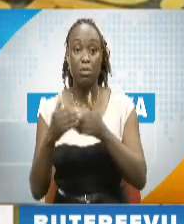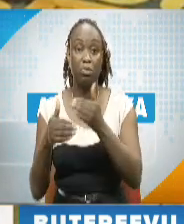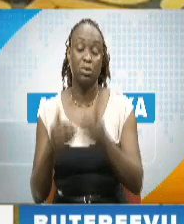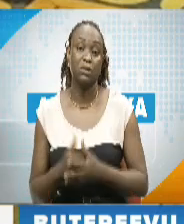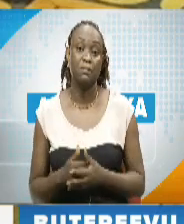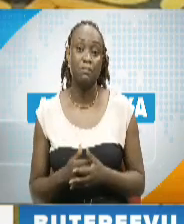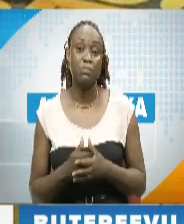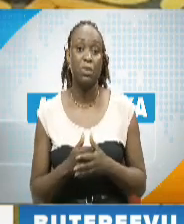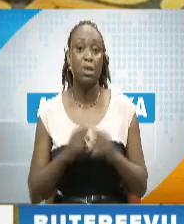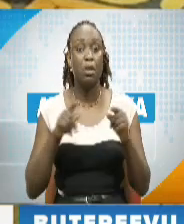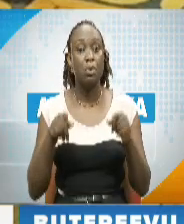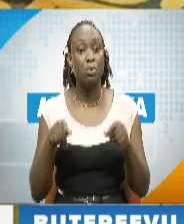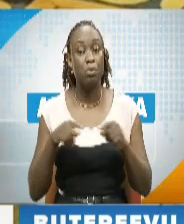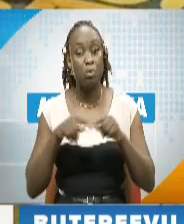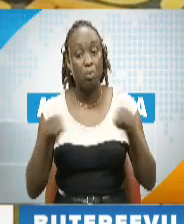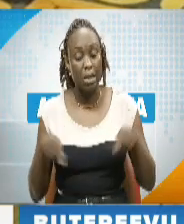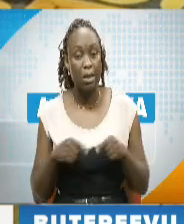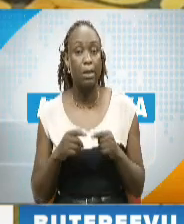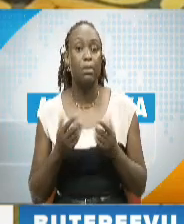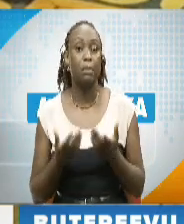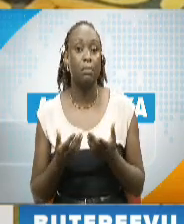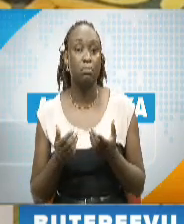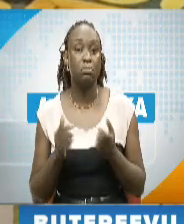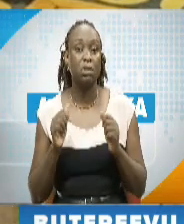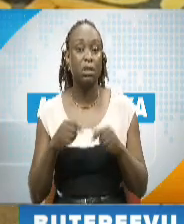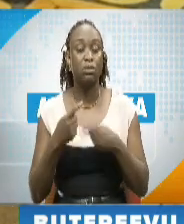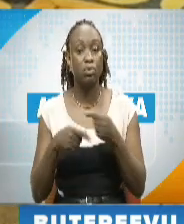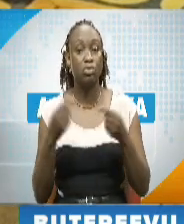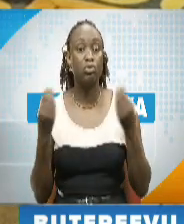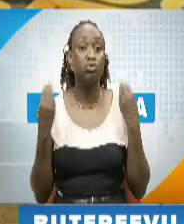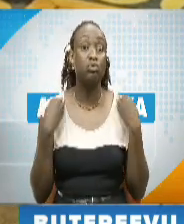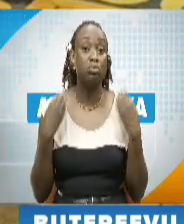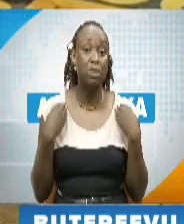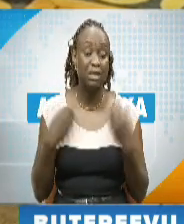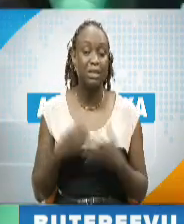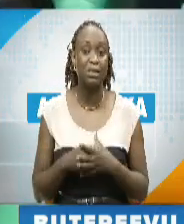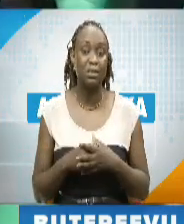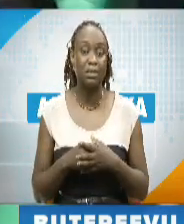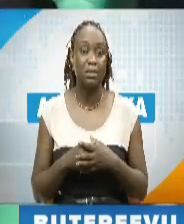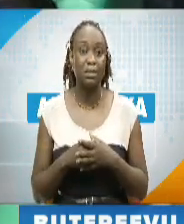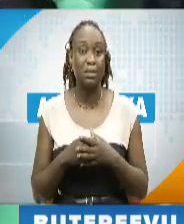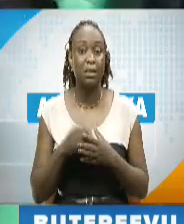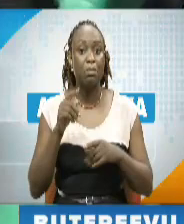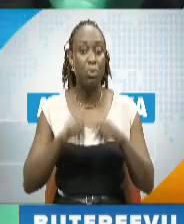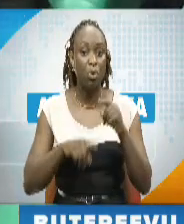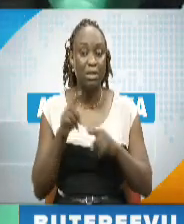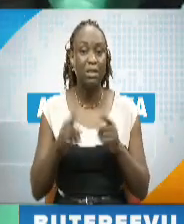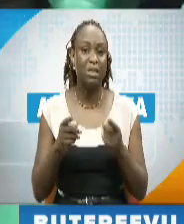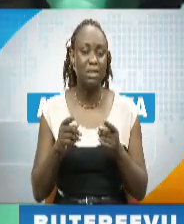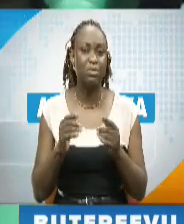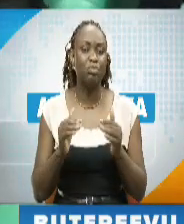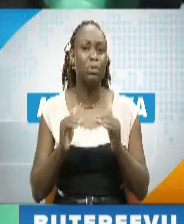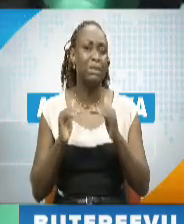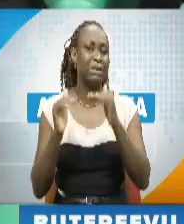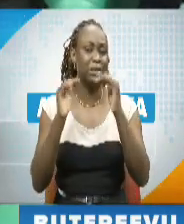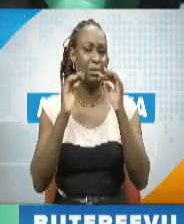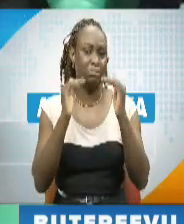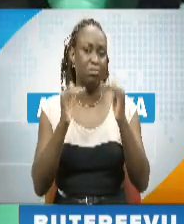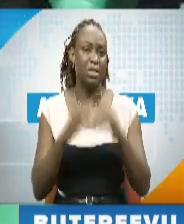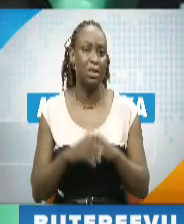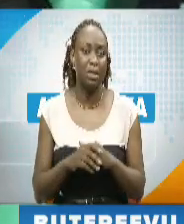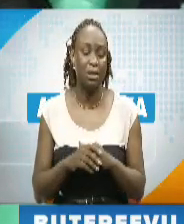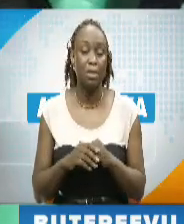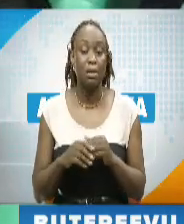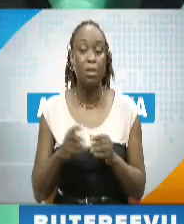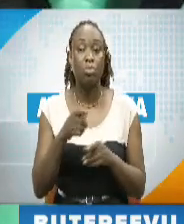that we should continue also practicing mature politics. Kyokka akulira ababaka abatalina kibiina mu Palamenti